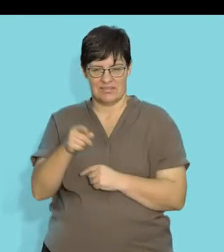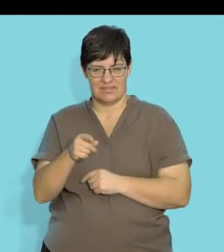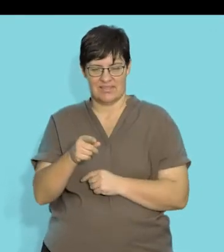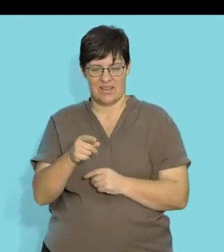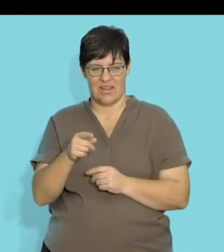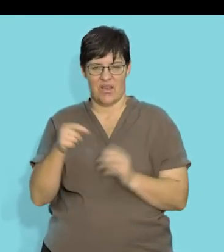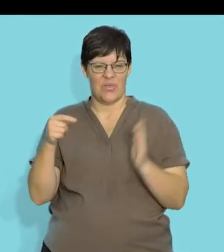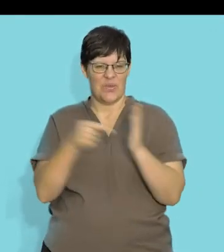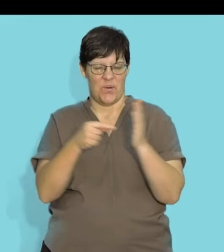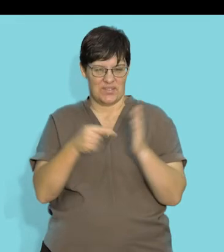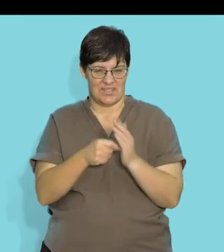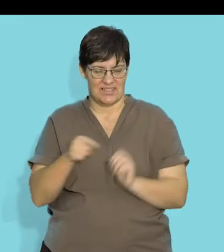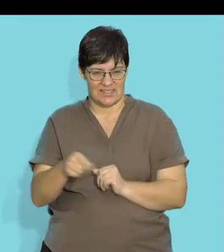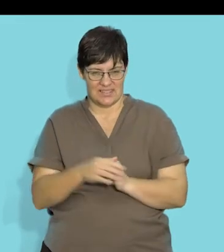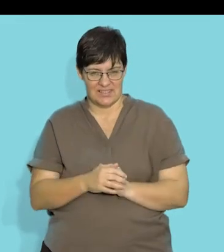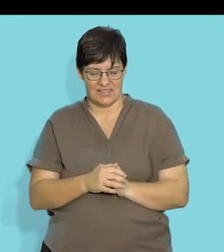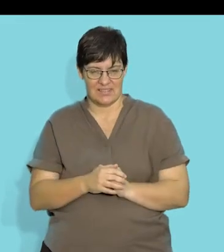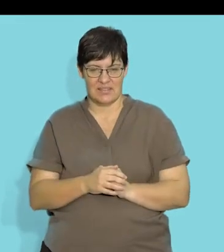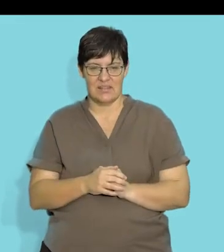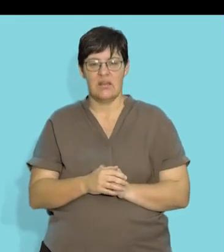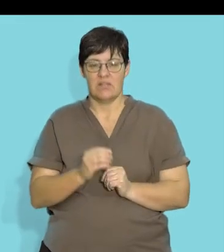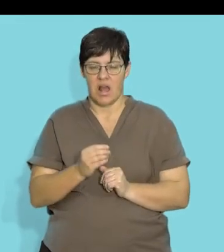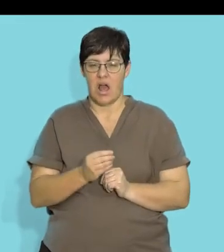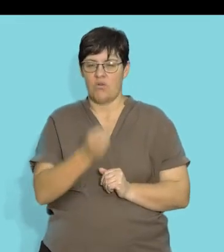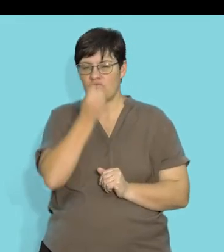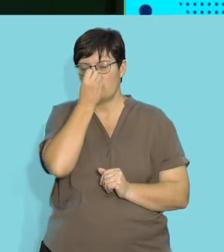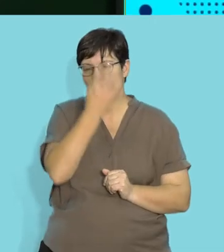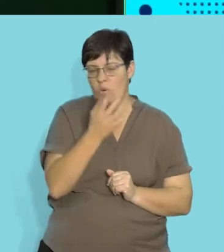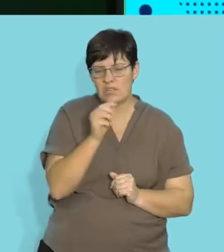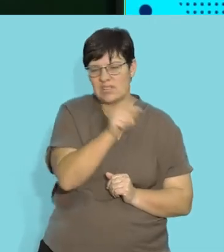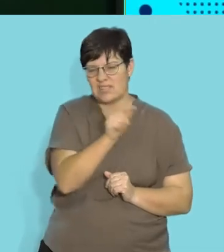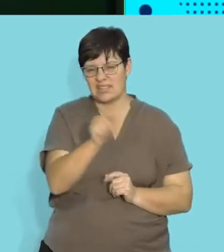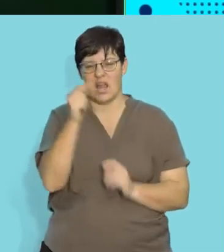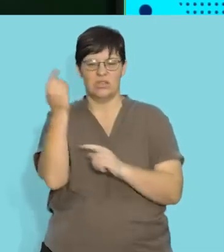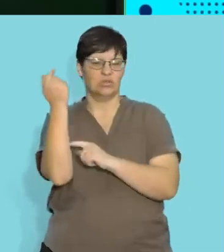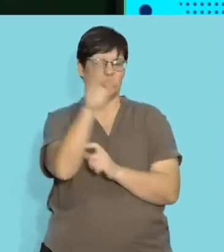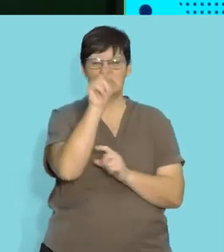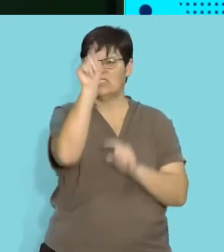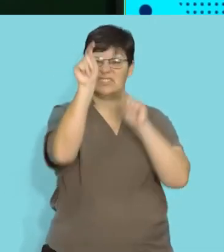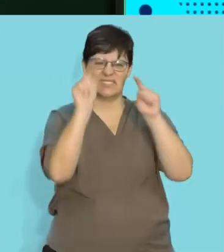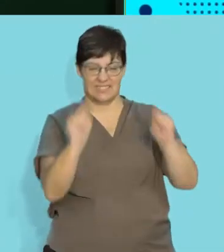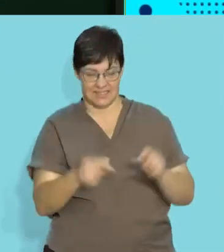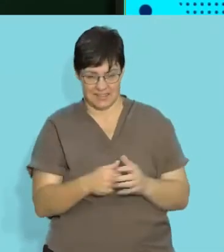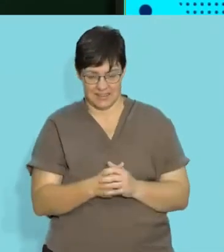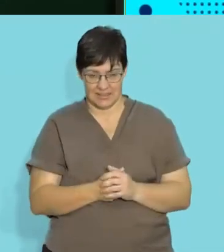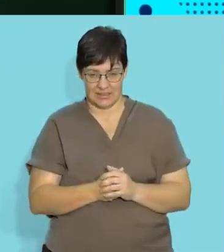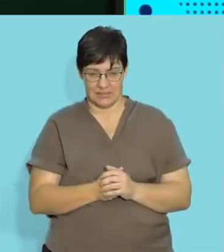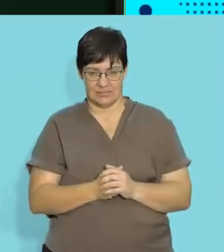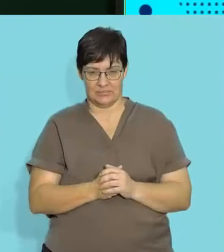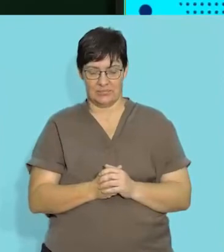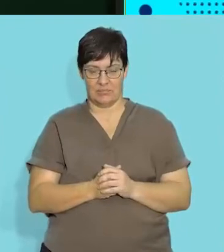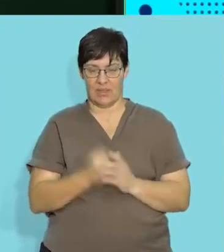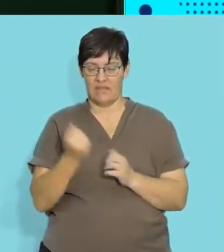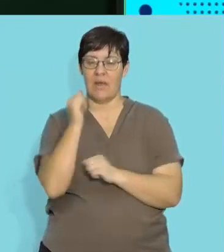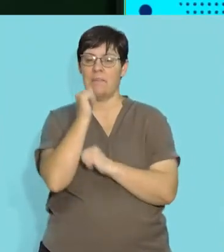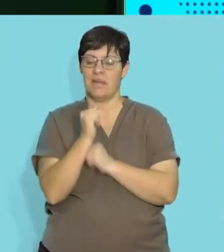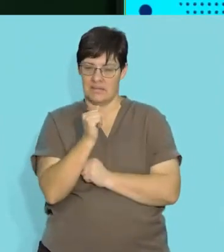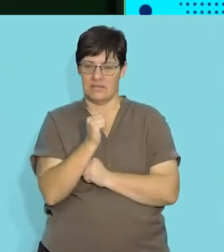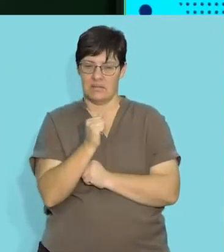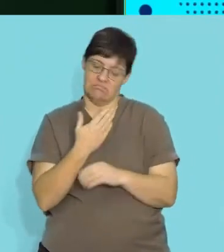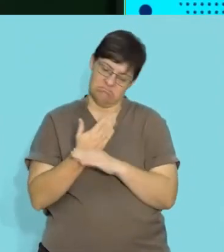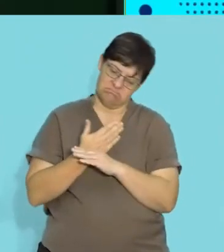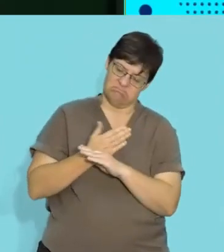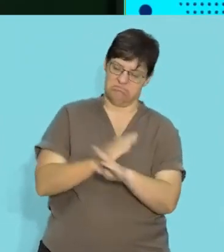thorns. And so these thorns you find on your rose bushes, you find on many trees. And one, they are a mechanism that warn